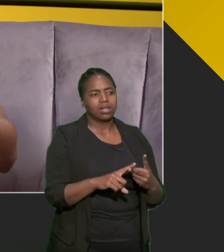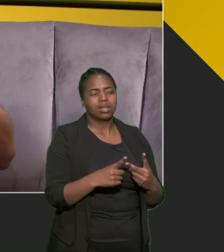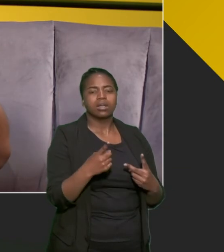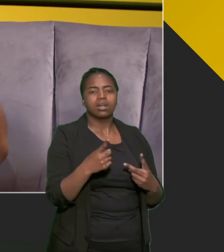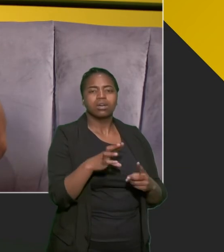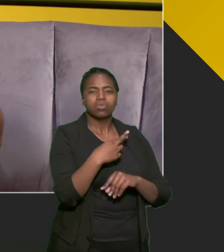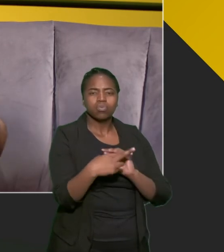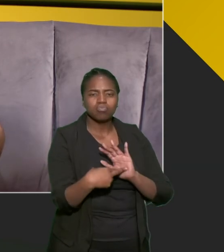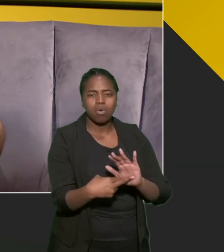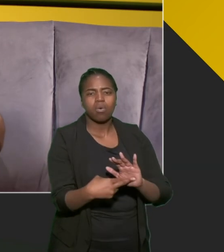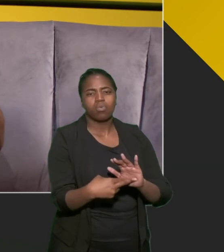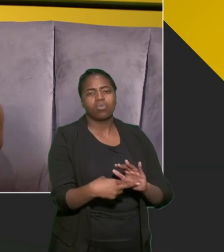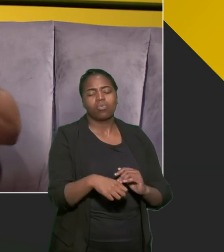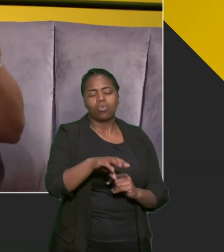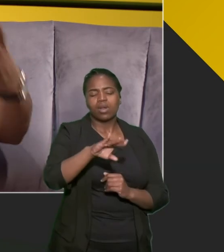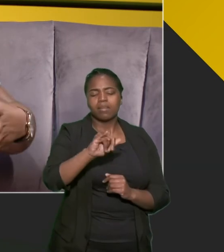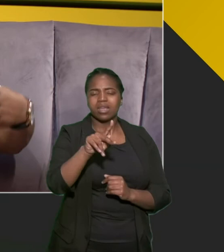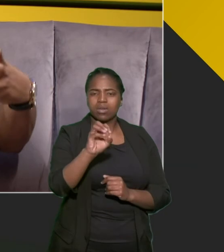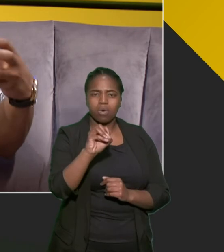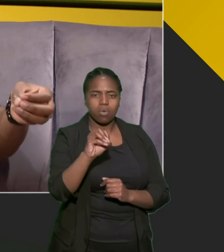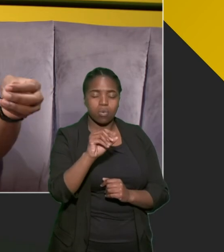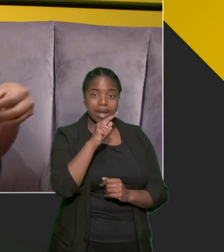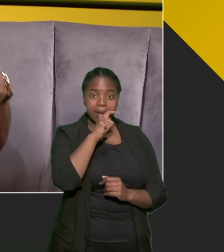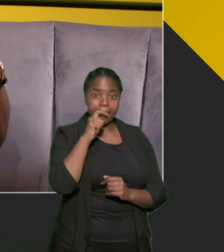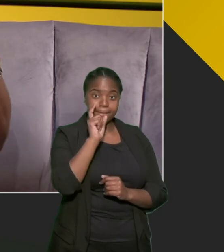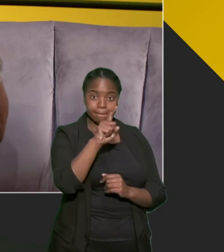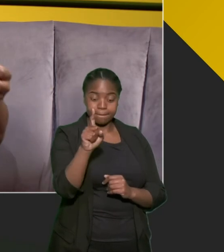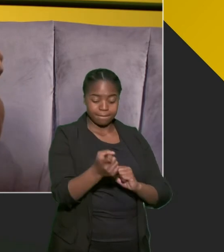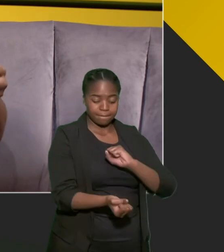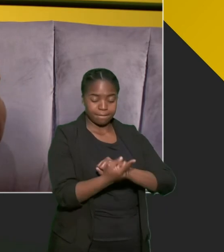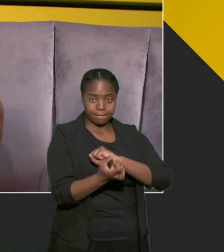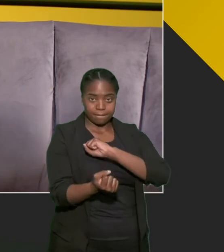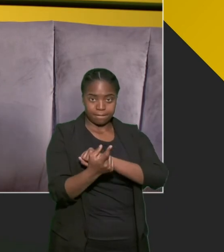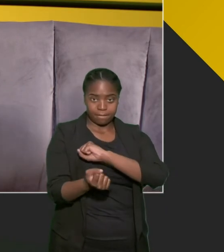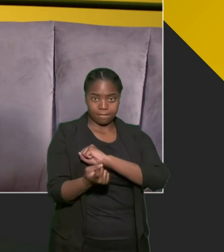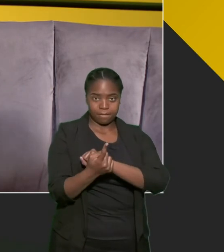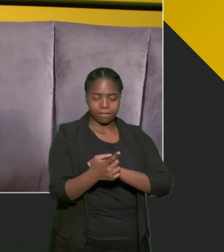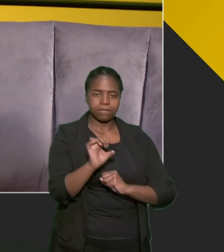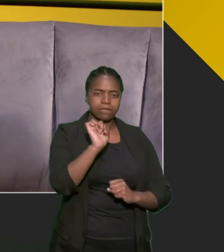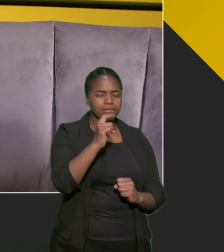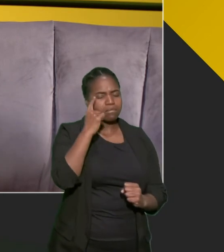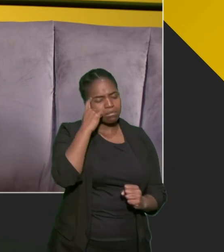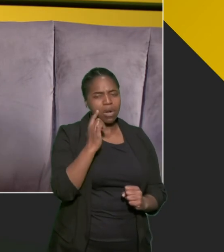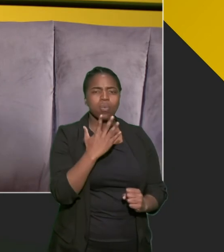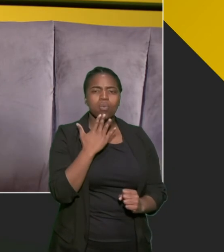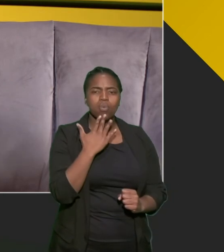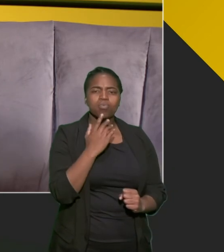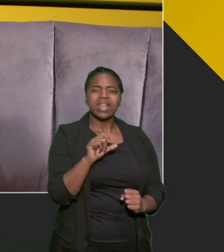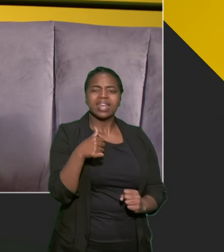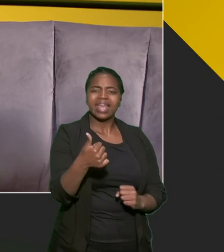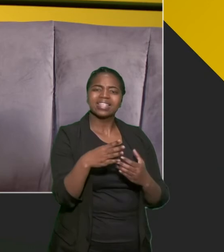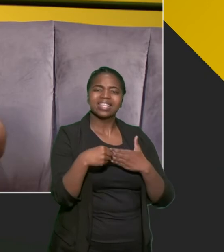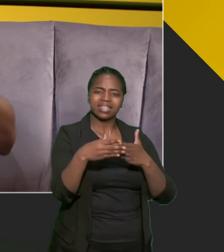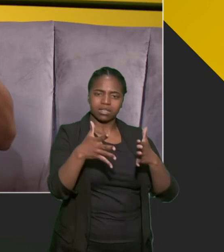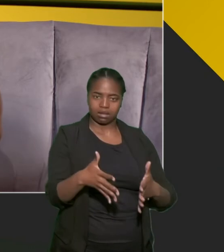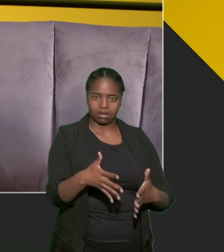role. You look like for Steve Biko. And when all these names always come up, I think and say, in your eyes, who is the next future leader that